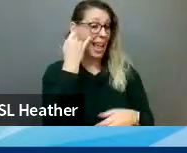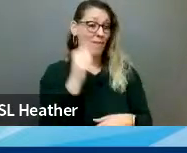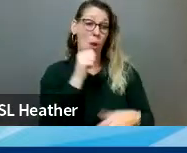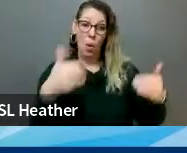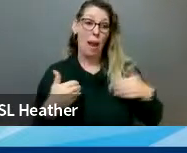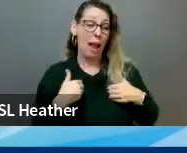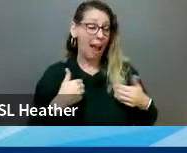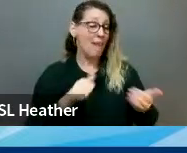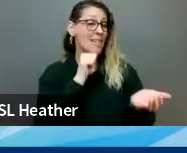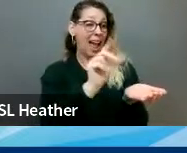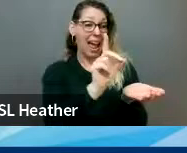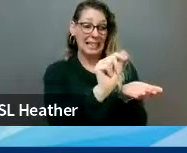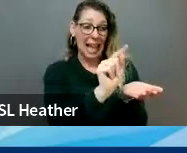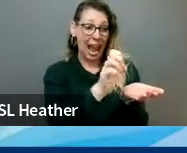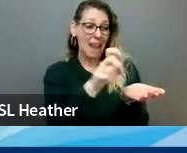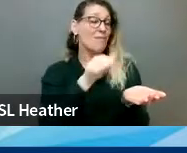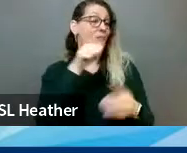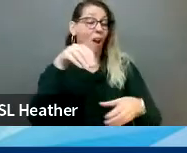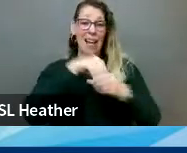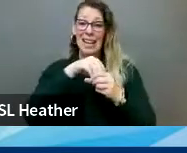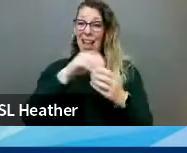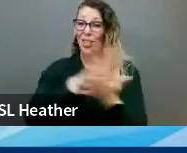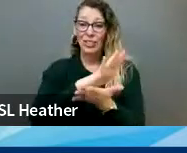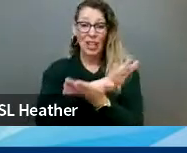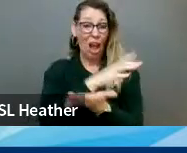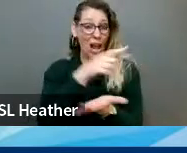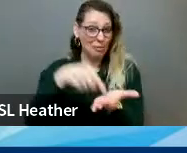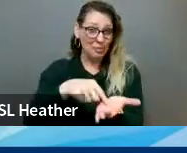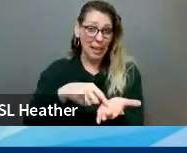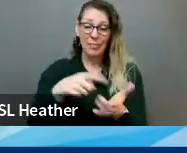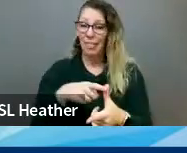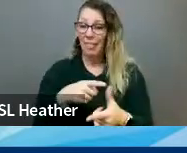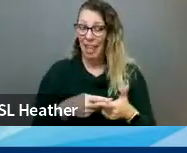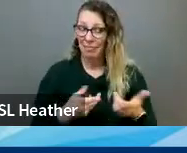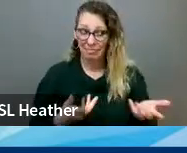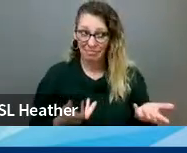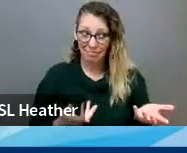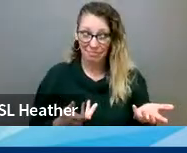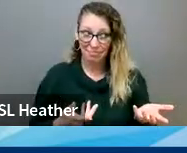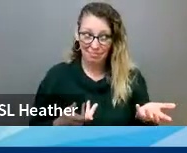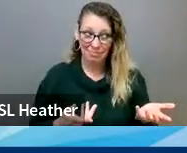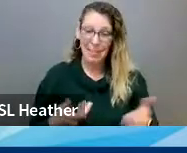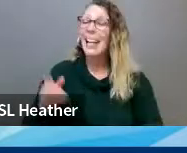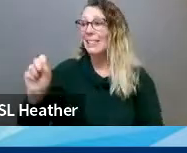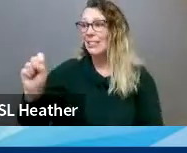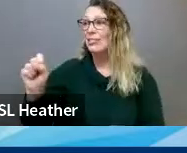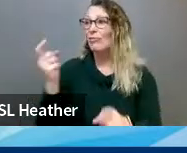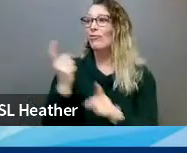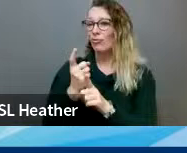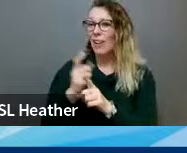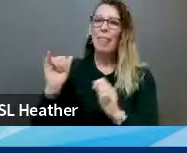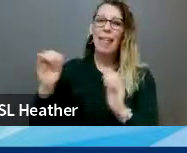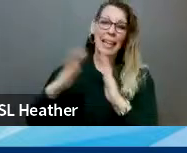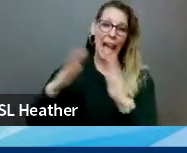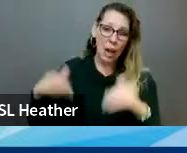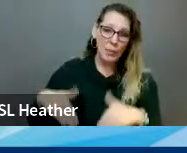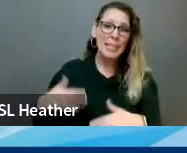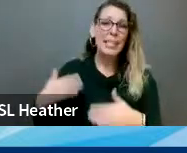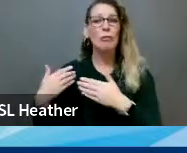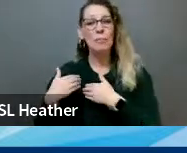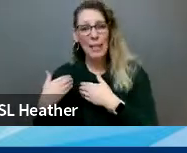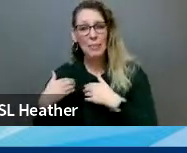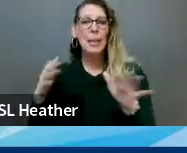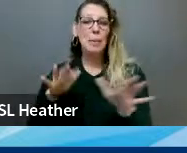not dated, it's not in the documentation, it might get left out. Yes, absolutely. Okay. It's a question of like housing responsibility. Right.